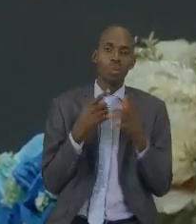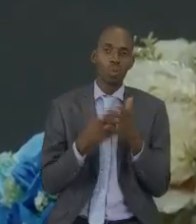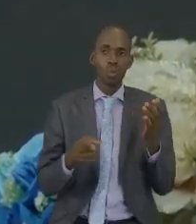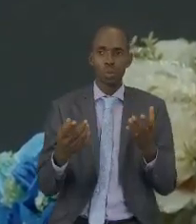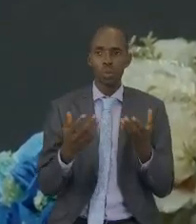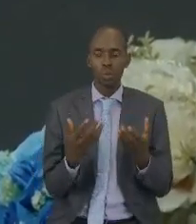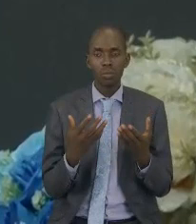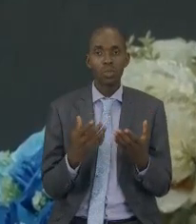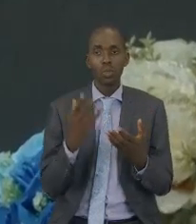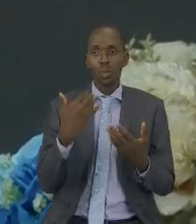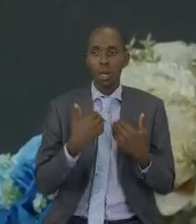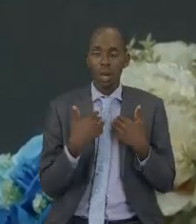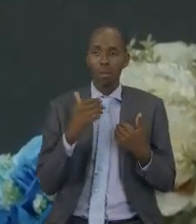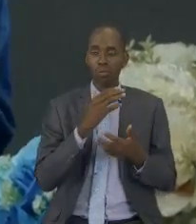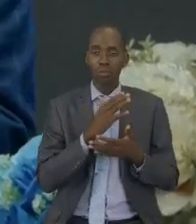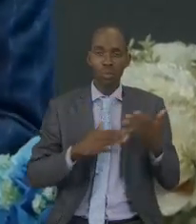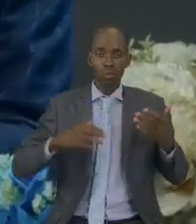Let's make sure we're accurate.